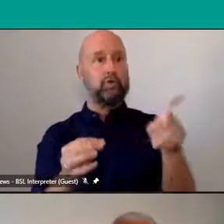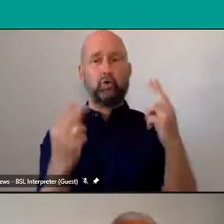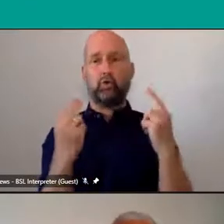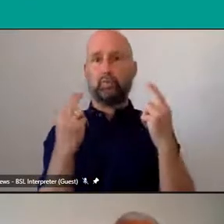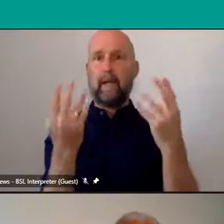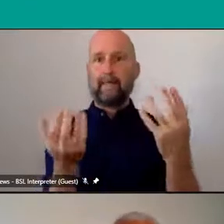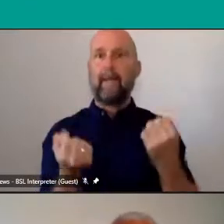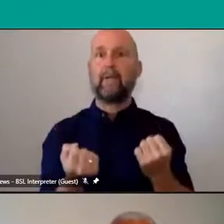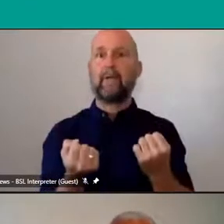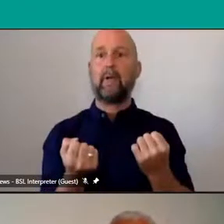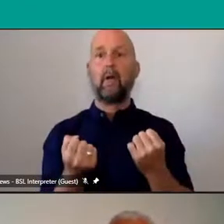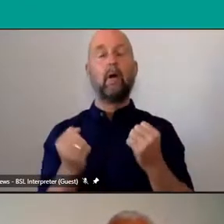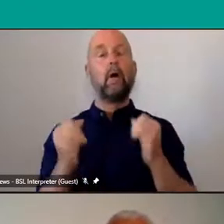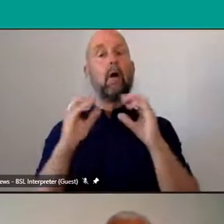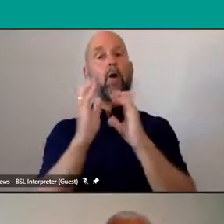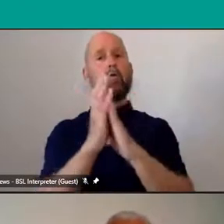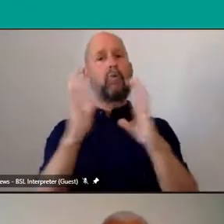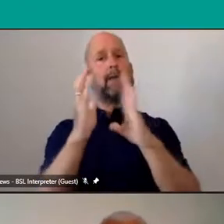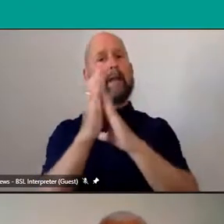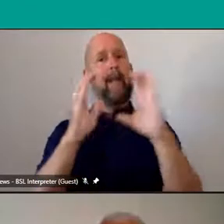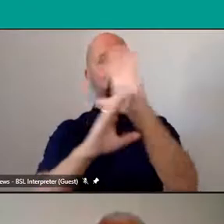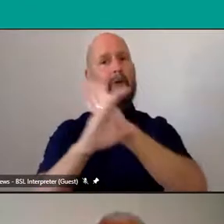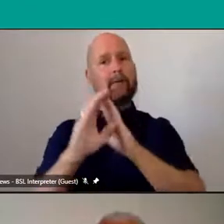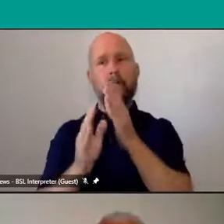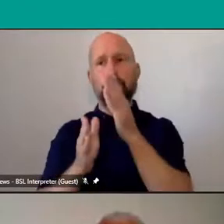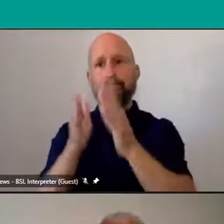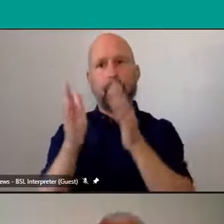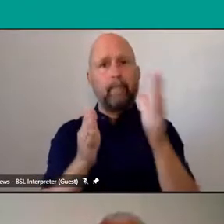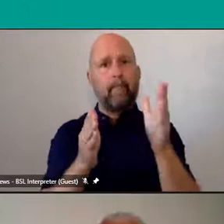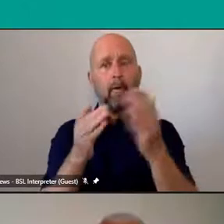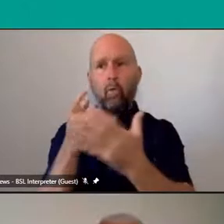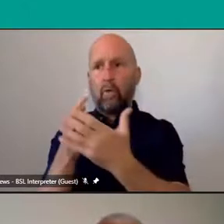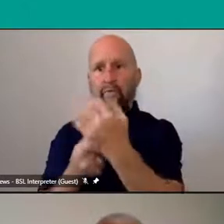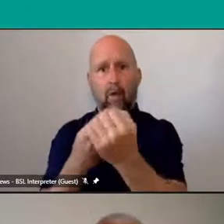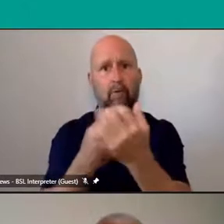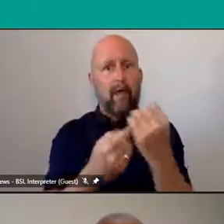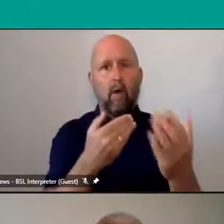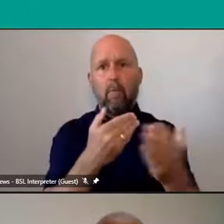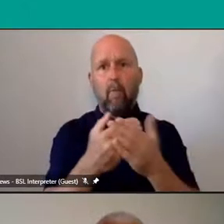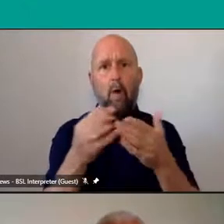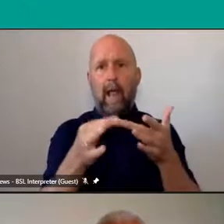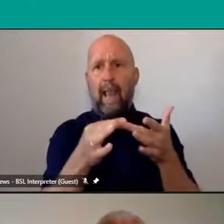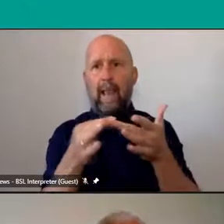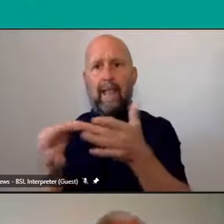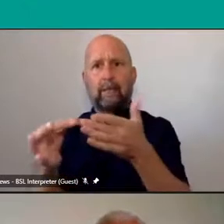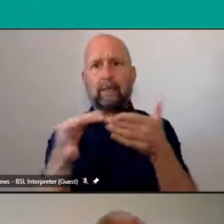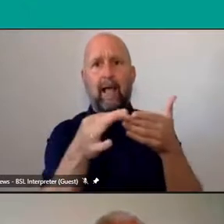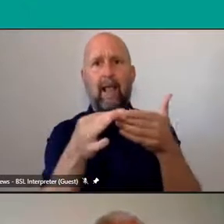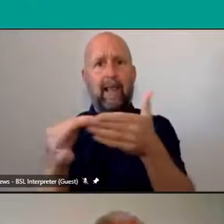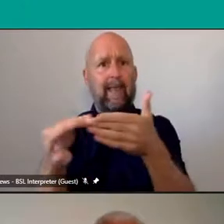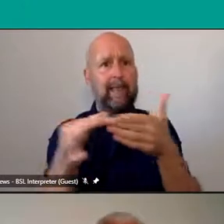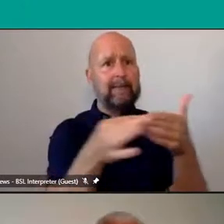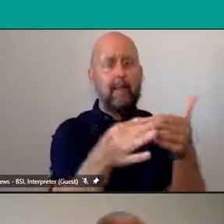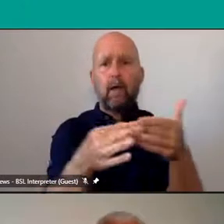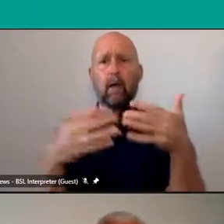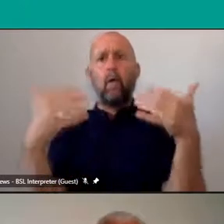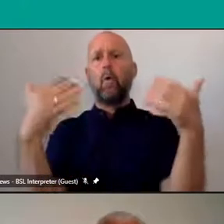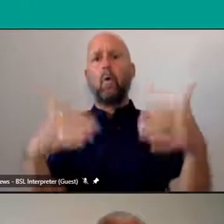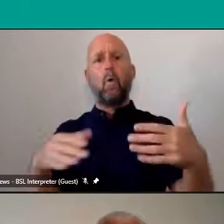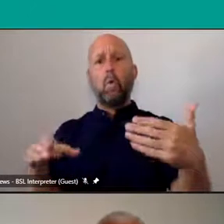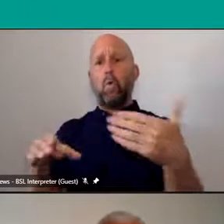around the Greater Manchester, we found many more leaders doing unbelievable